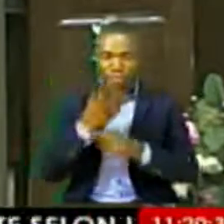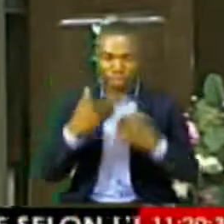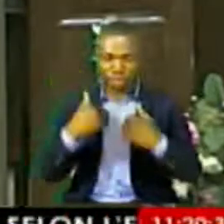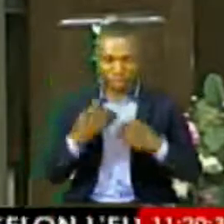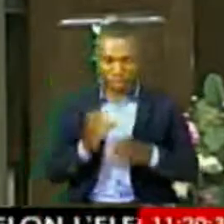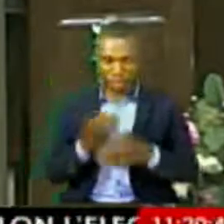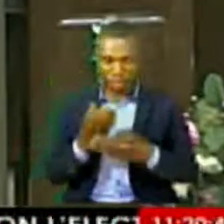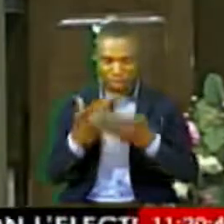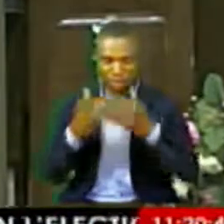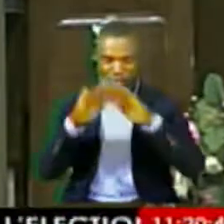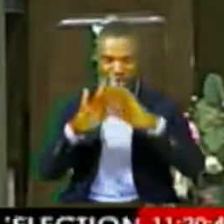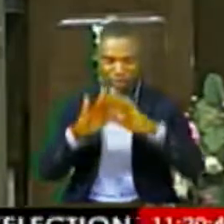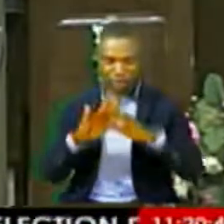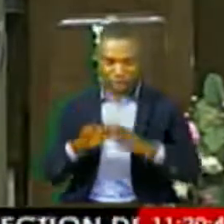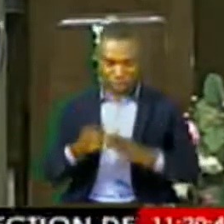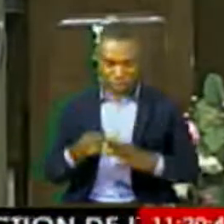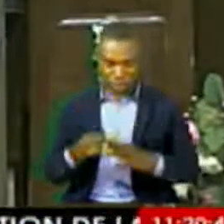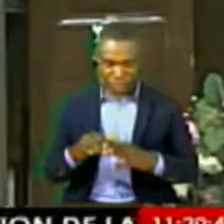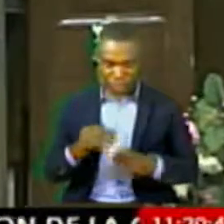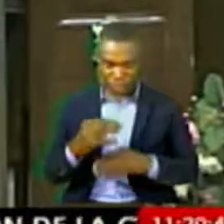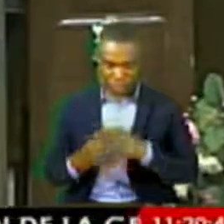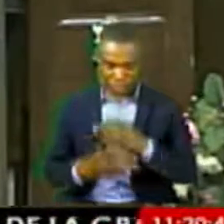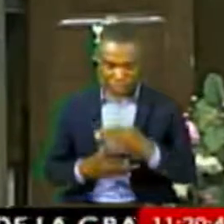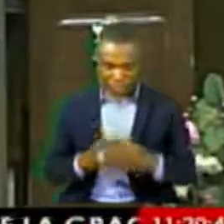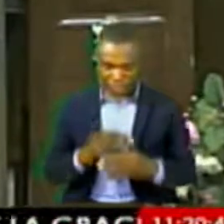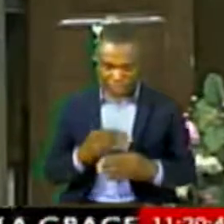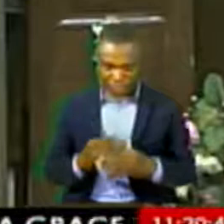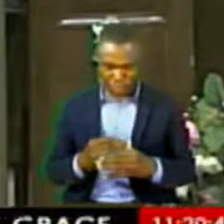The one who creates